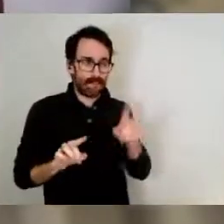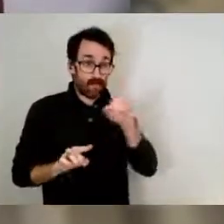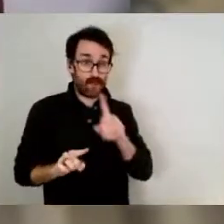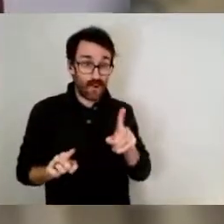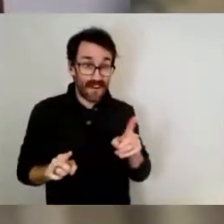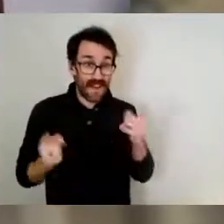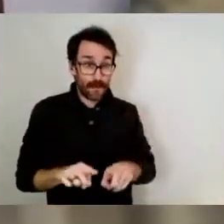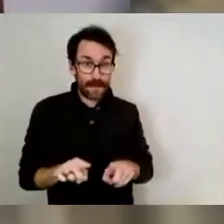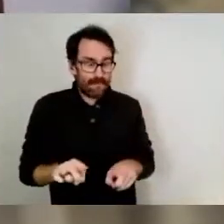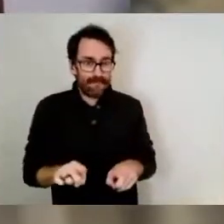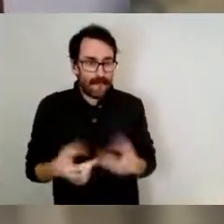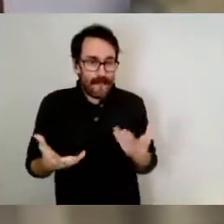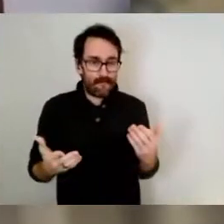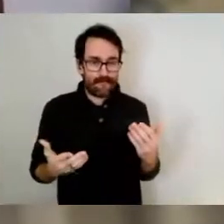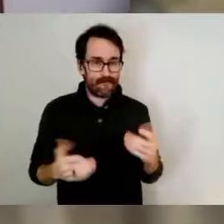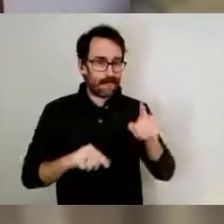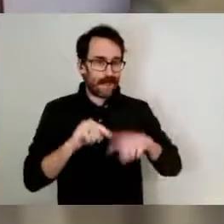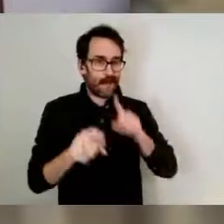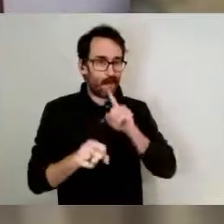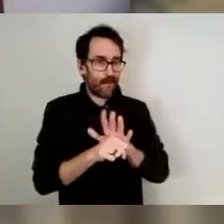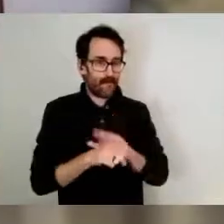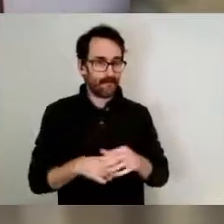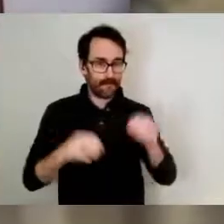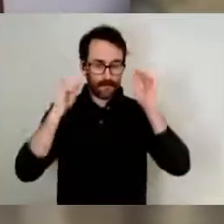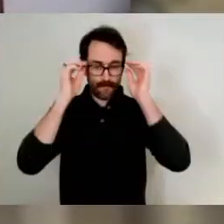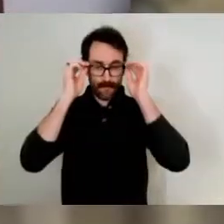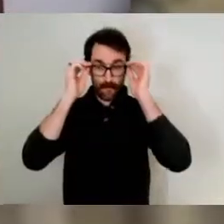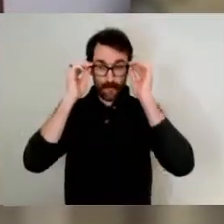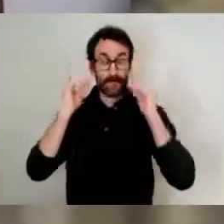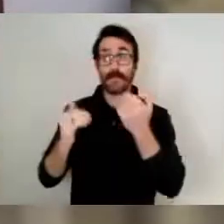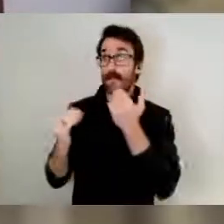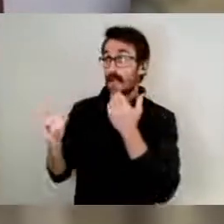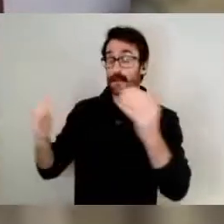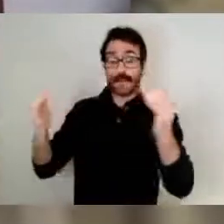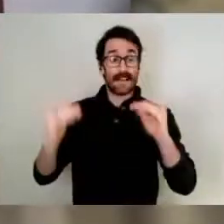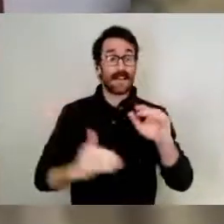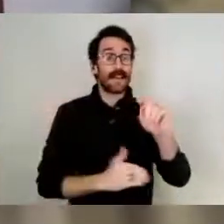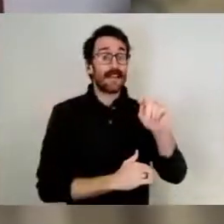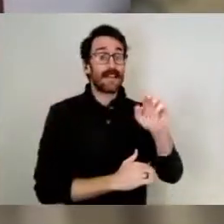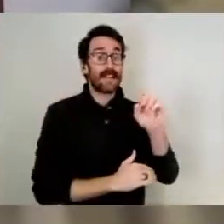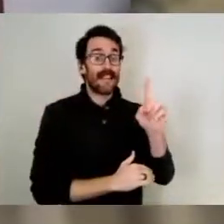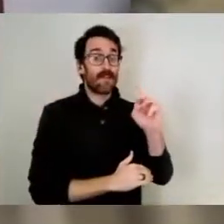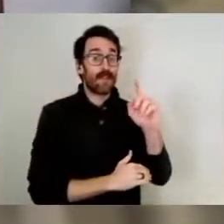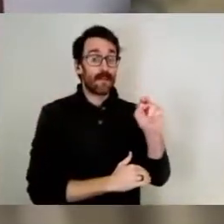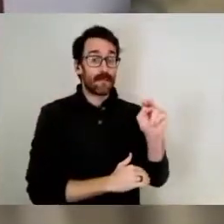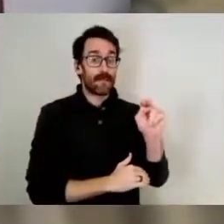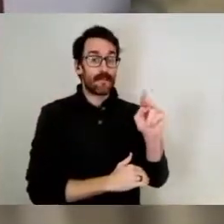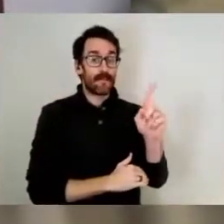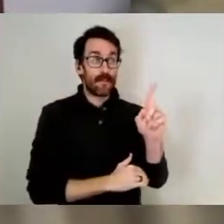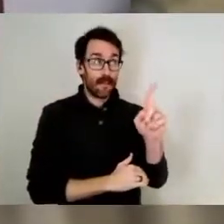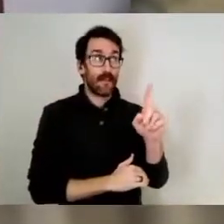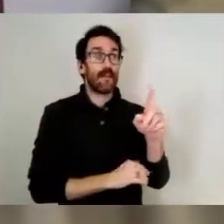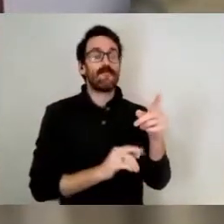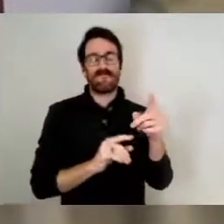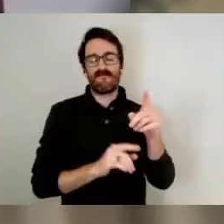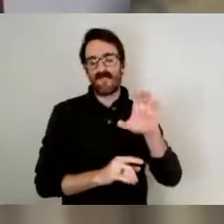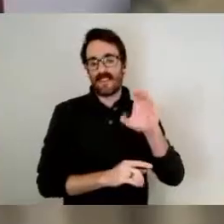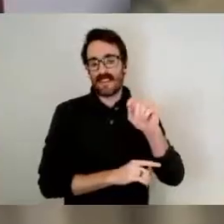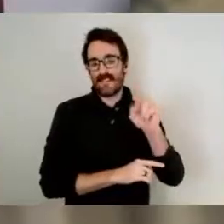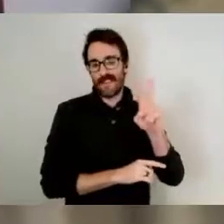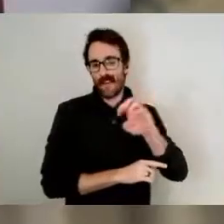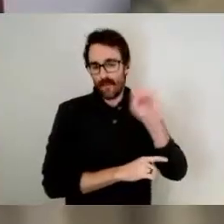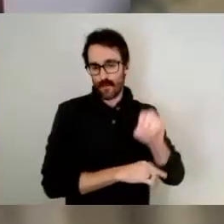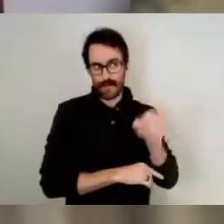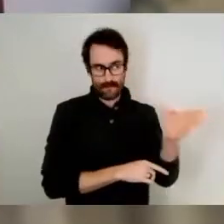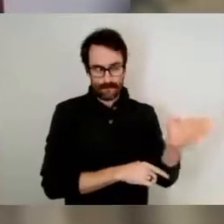situation. We've continued to engage in that dialogue through this demonstration, this occupation, and we